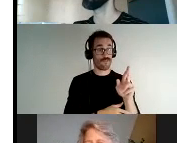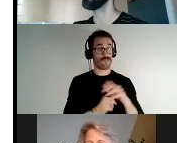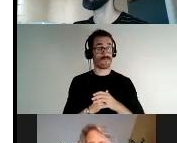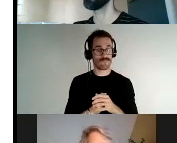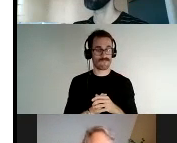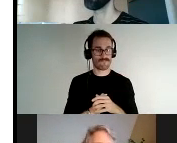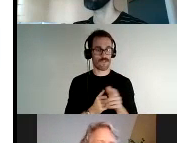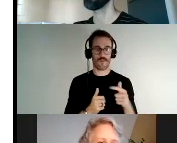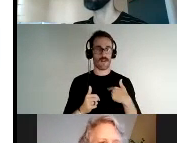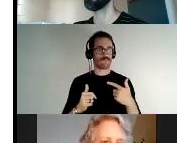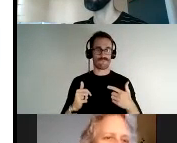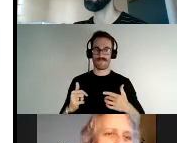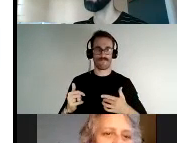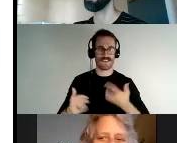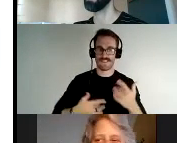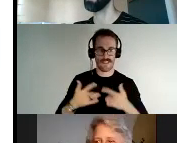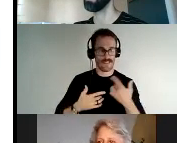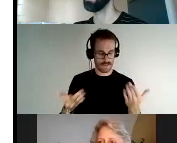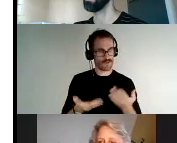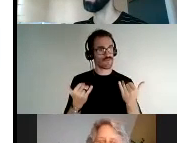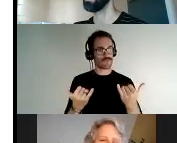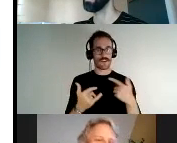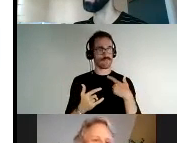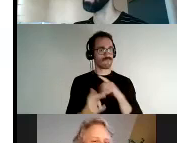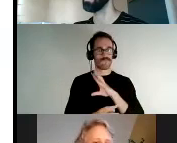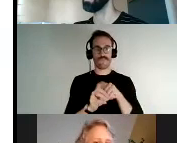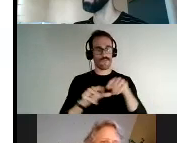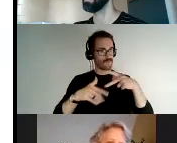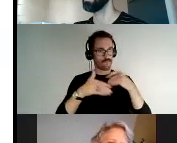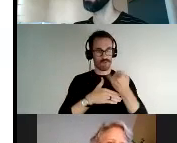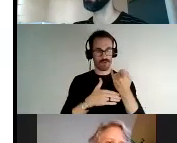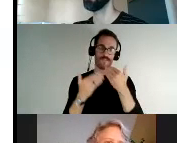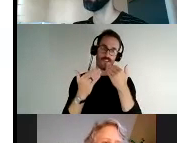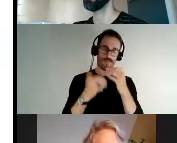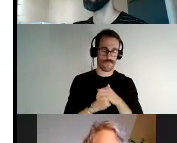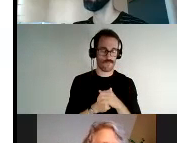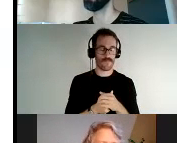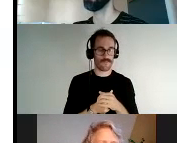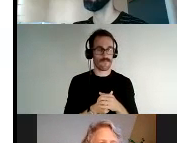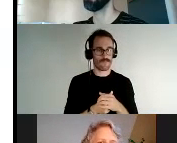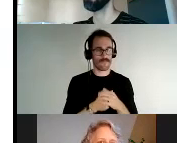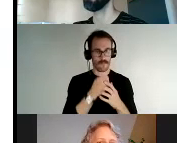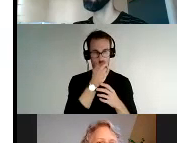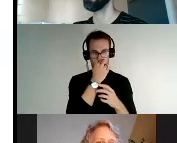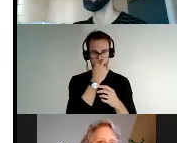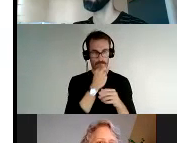Just very excited to be here today and be a part of this exciting project. Great. Okay.